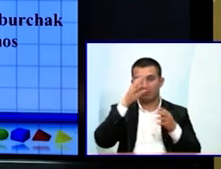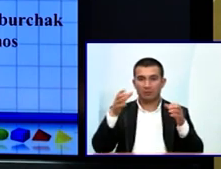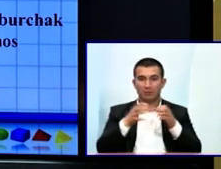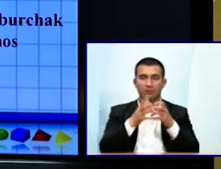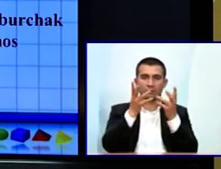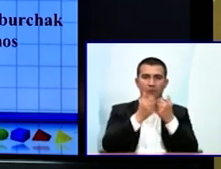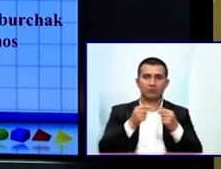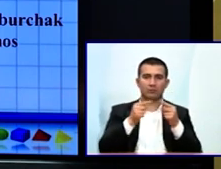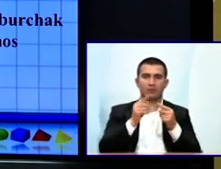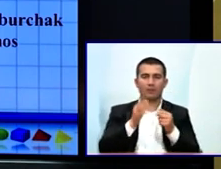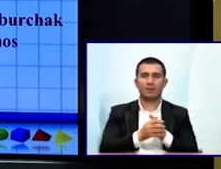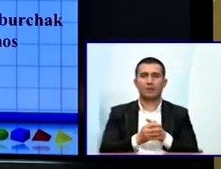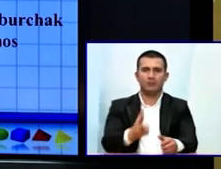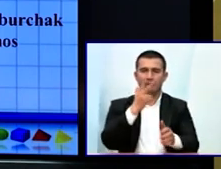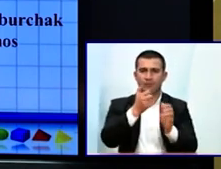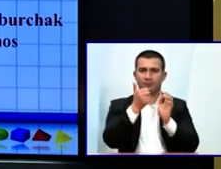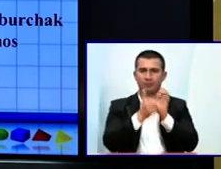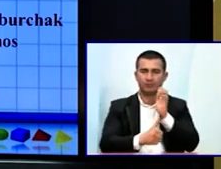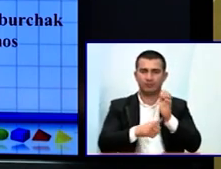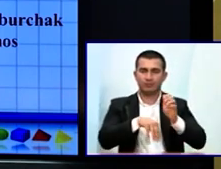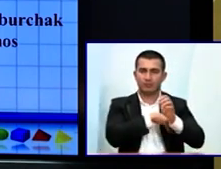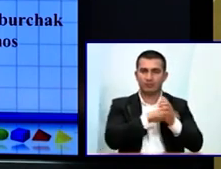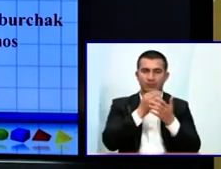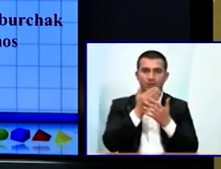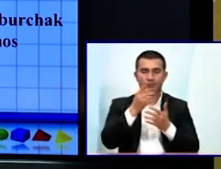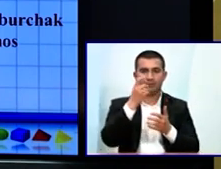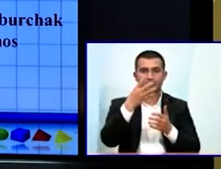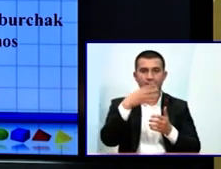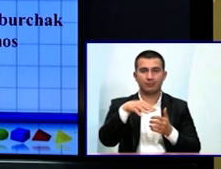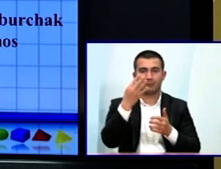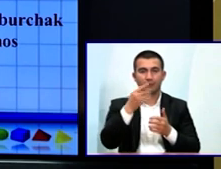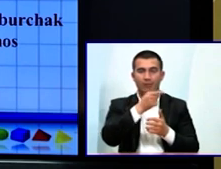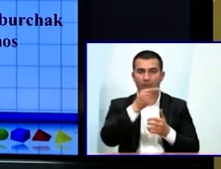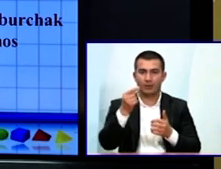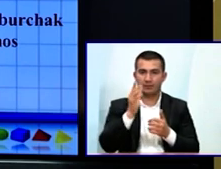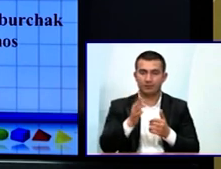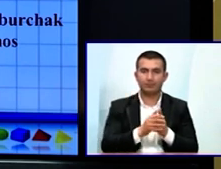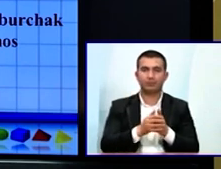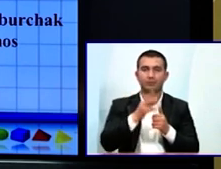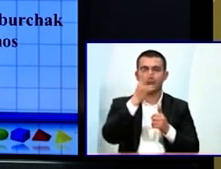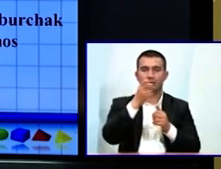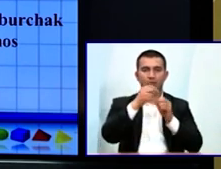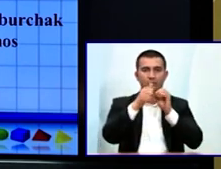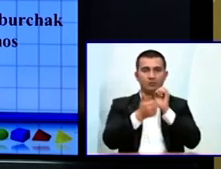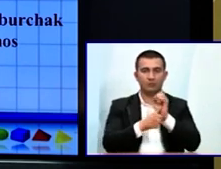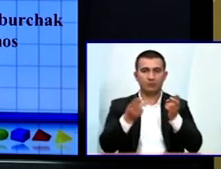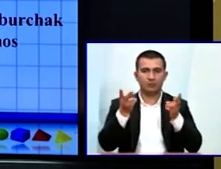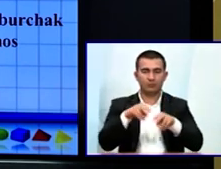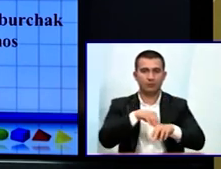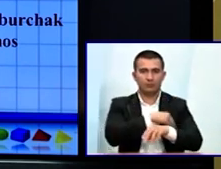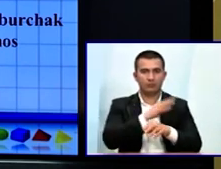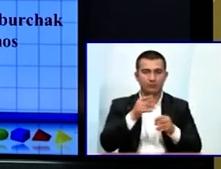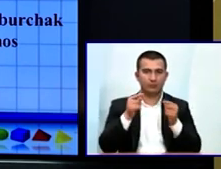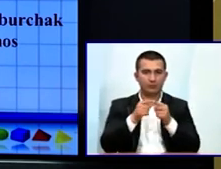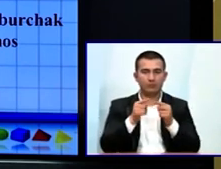keladi. 360 gradusdan 144 gradusni ayirsak, 216 gradusli burchak, ya'ni